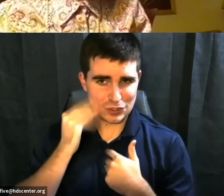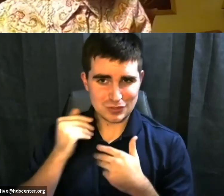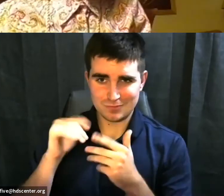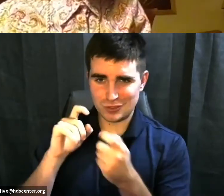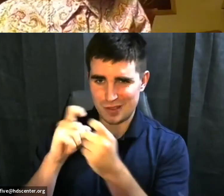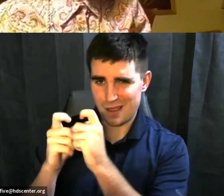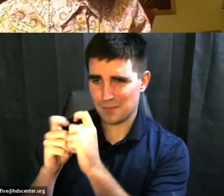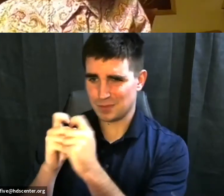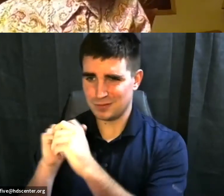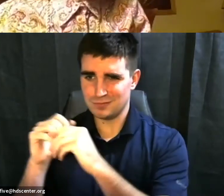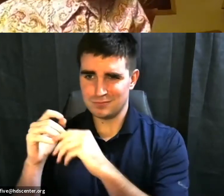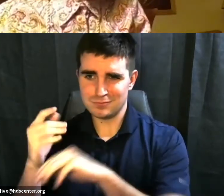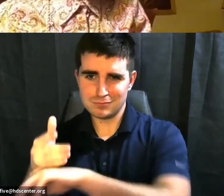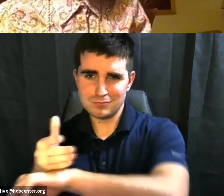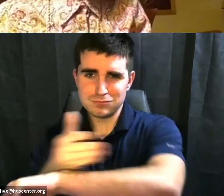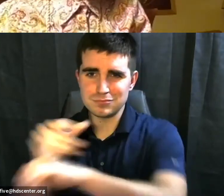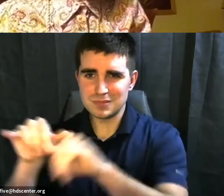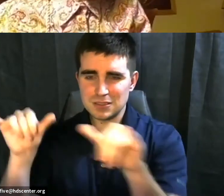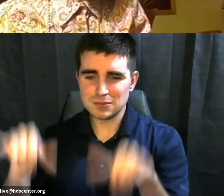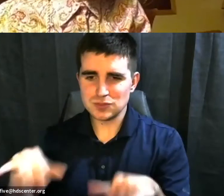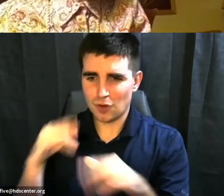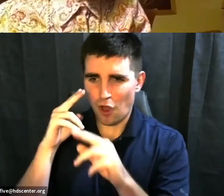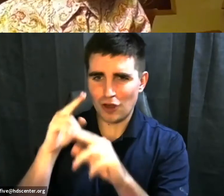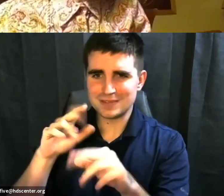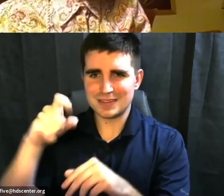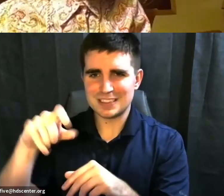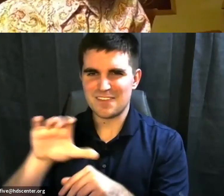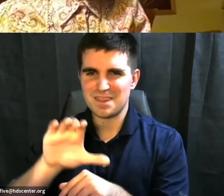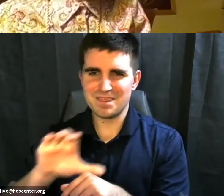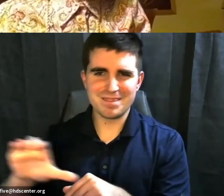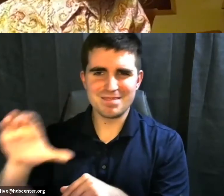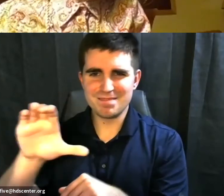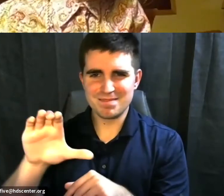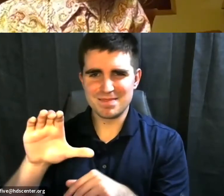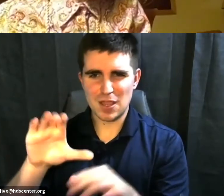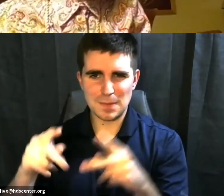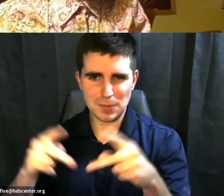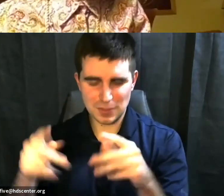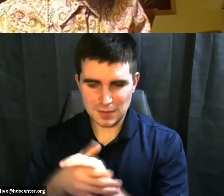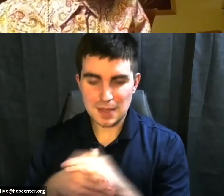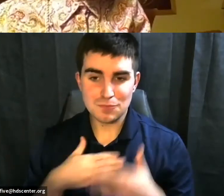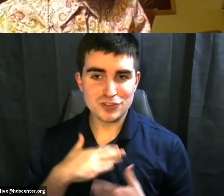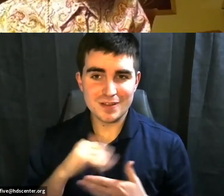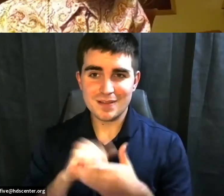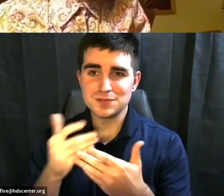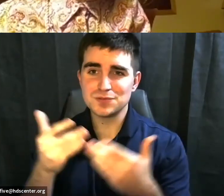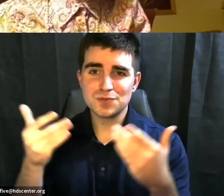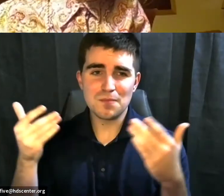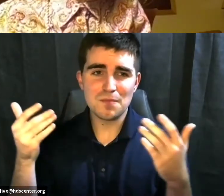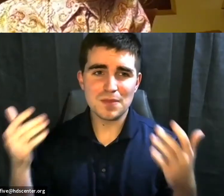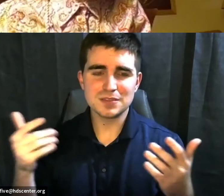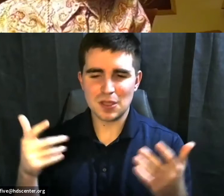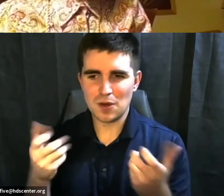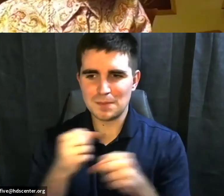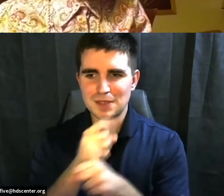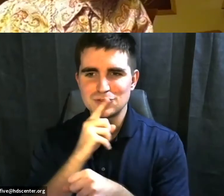that honors the needs of their constituents. So I just appreciate that so much. And I want to make sure that we have a couple